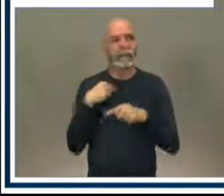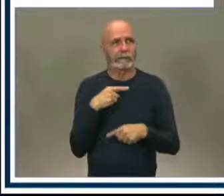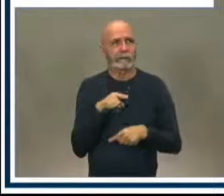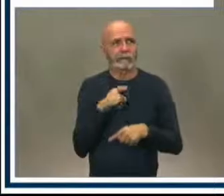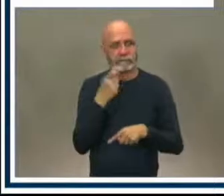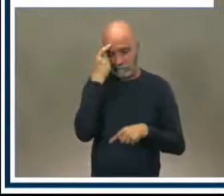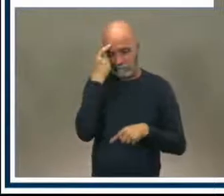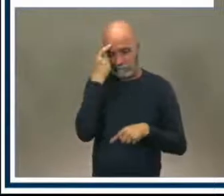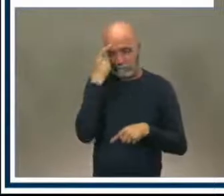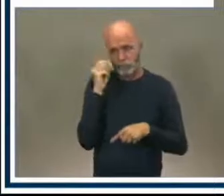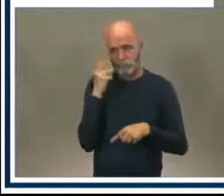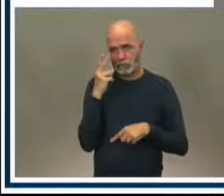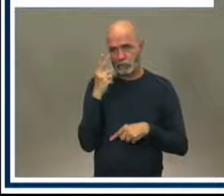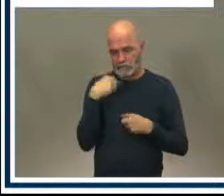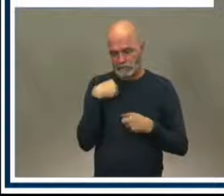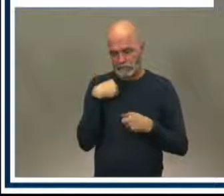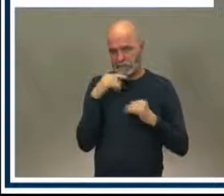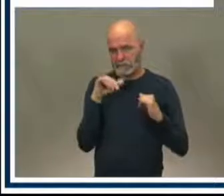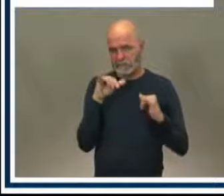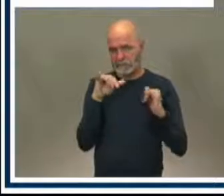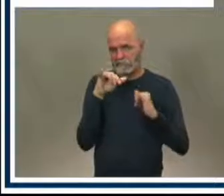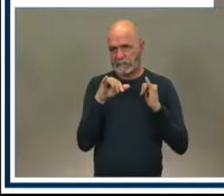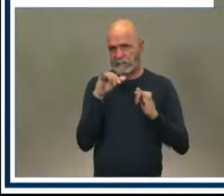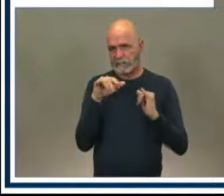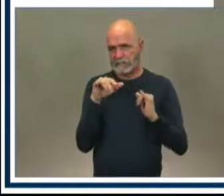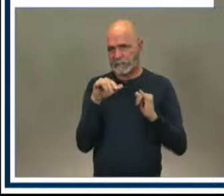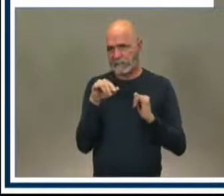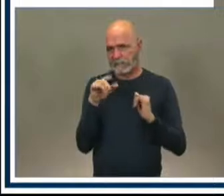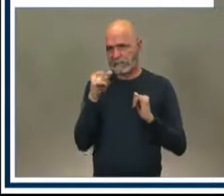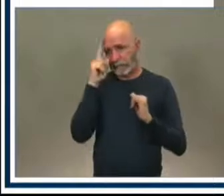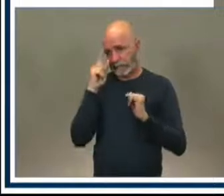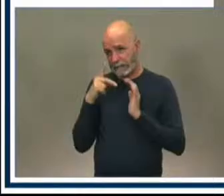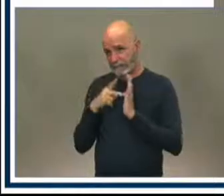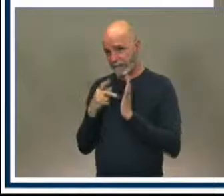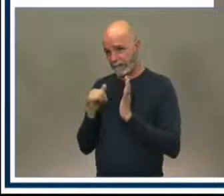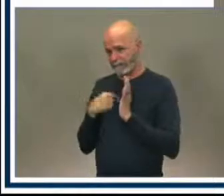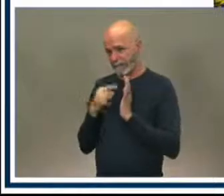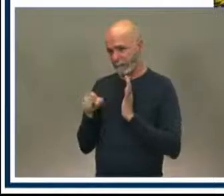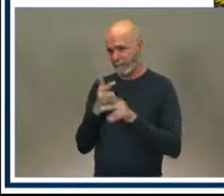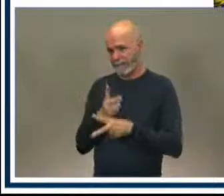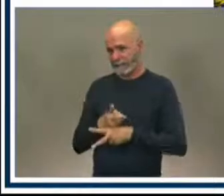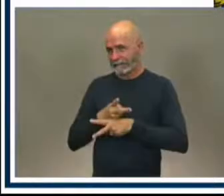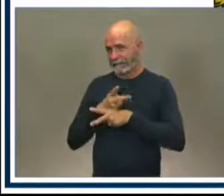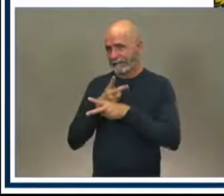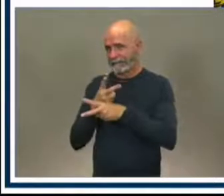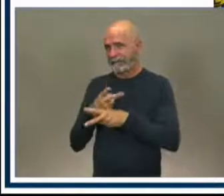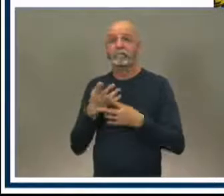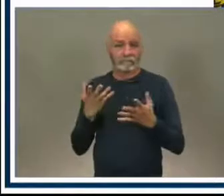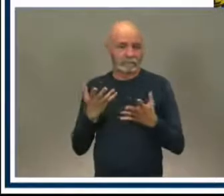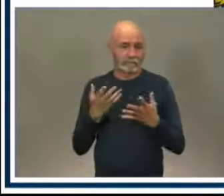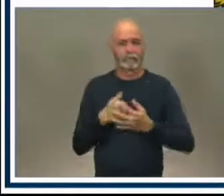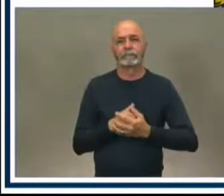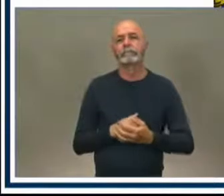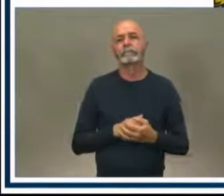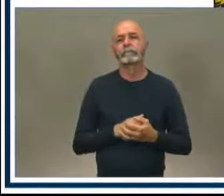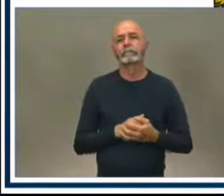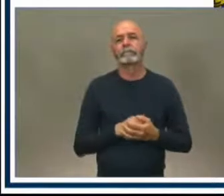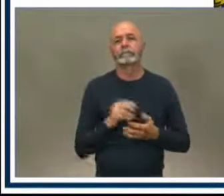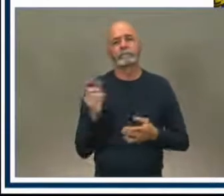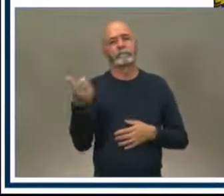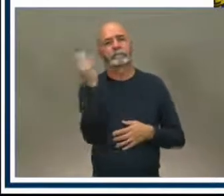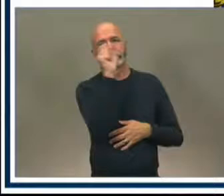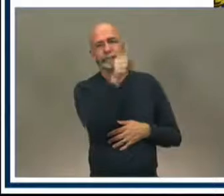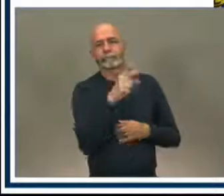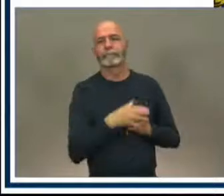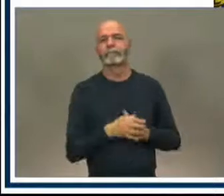an obligation to care for others around them by getting vaccinated. Dr. Strang, previously when folks would get their first shot,